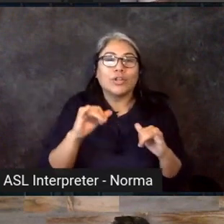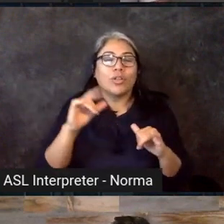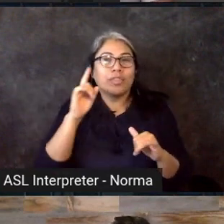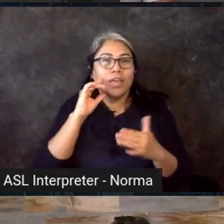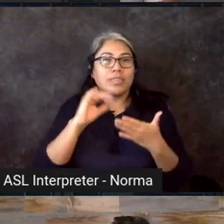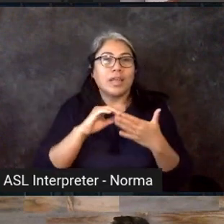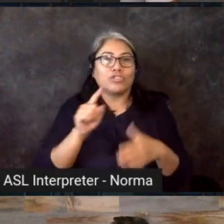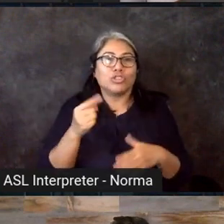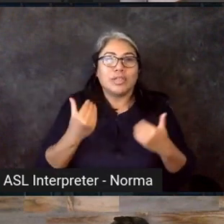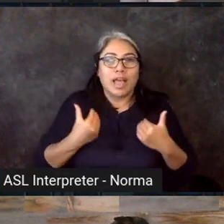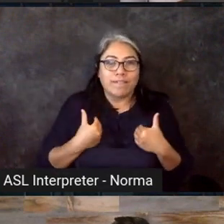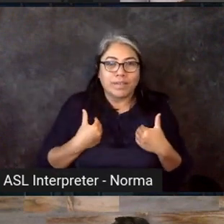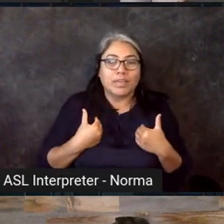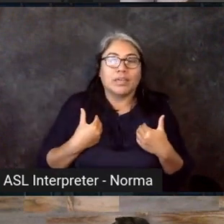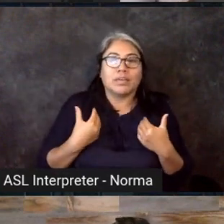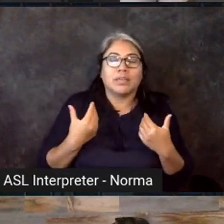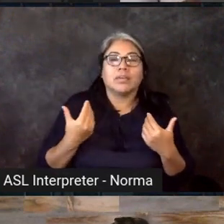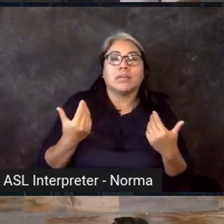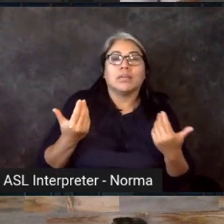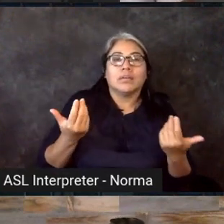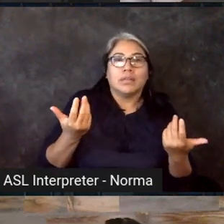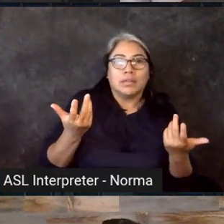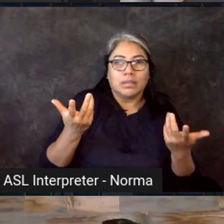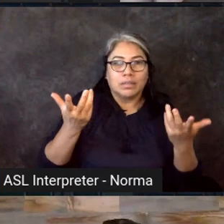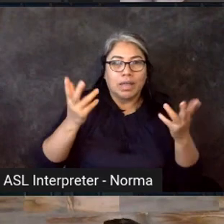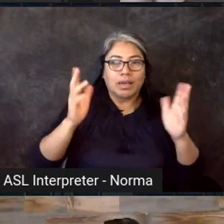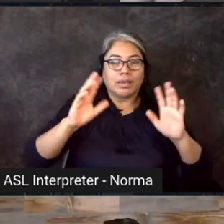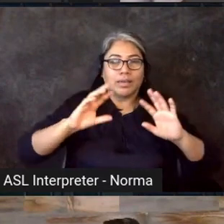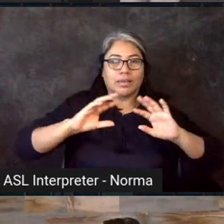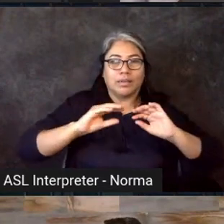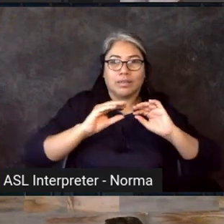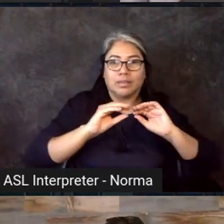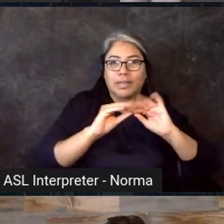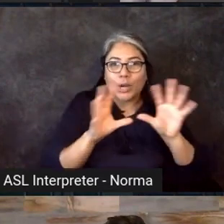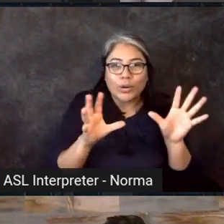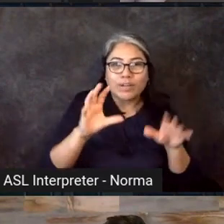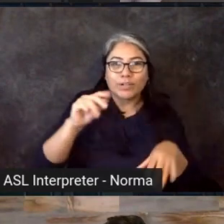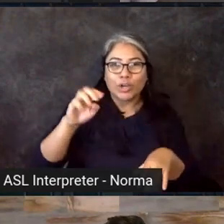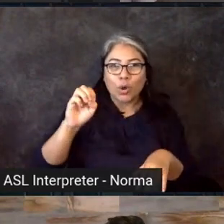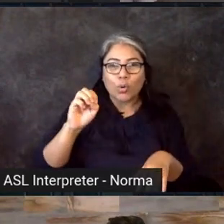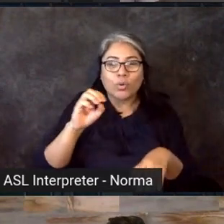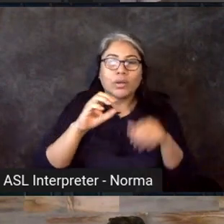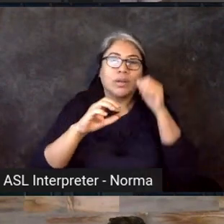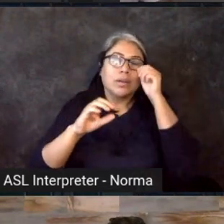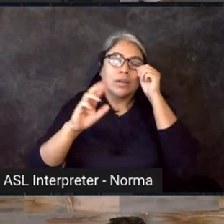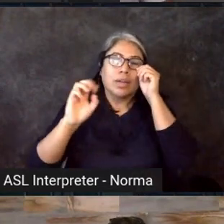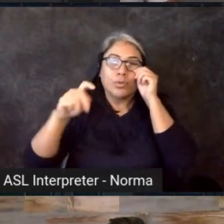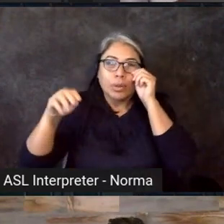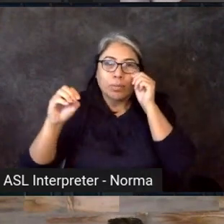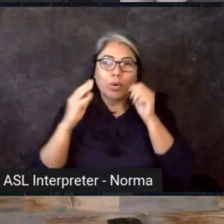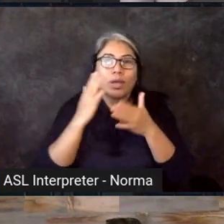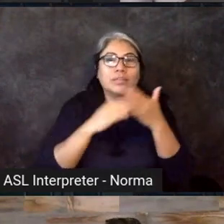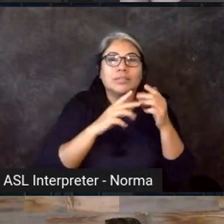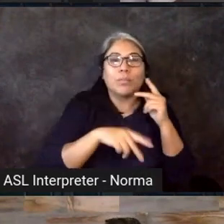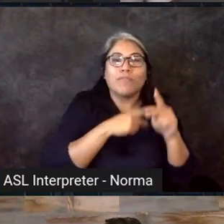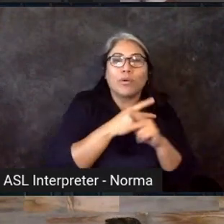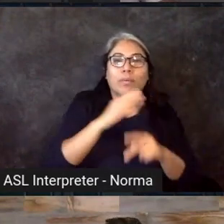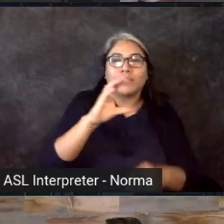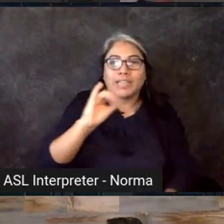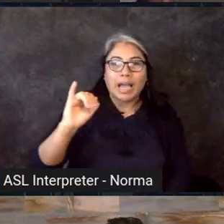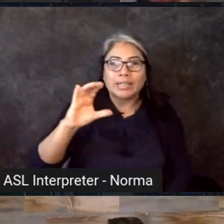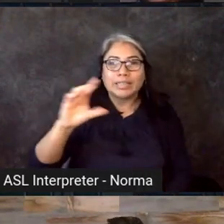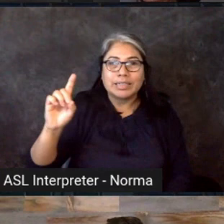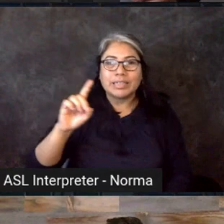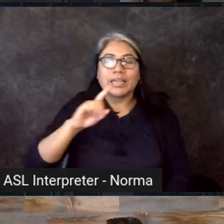having the declarative code in a repo and some form of CI/CD is already doing GitOps, and I